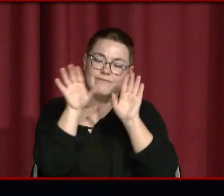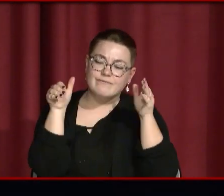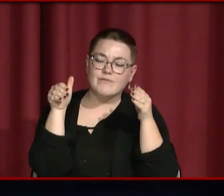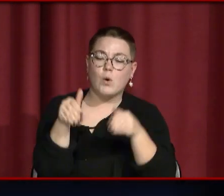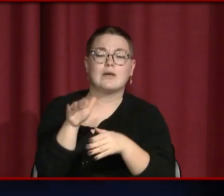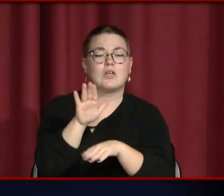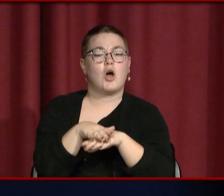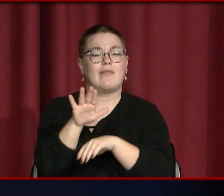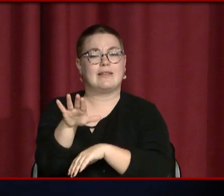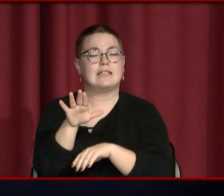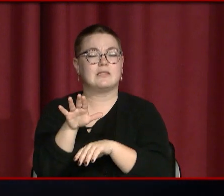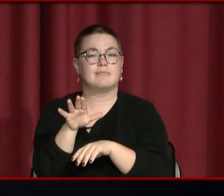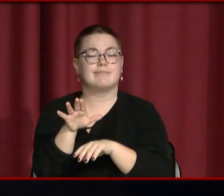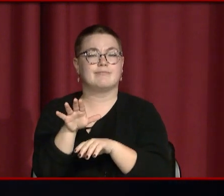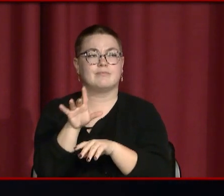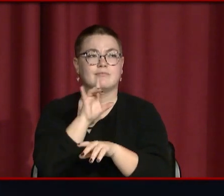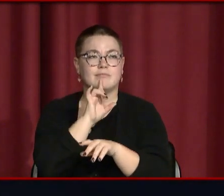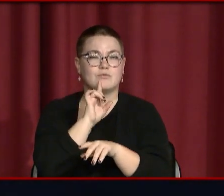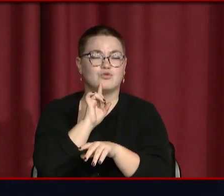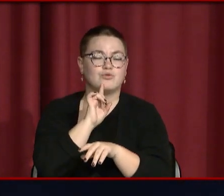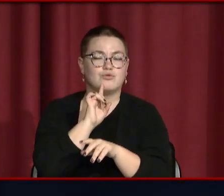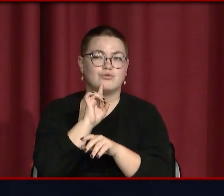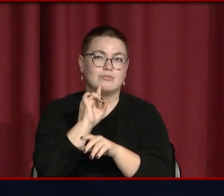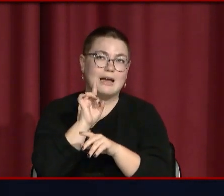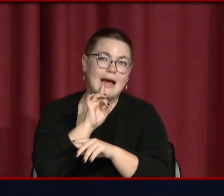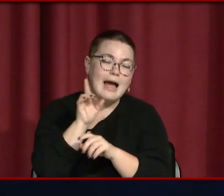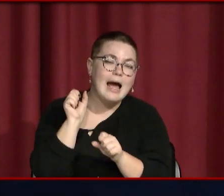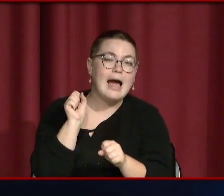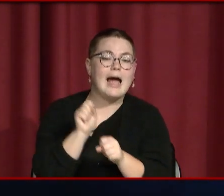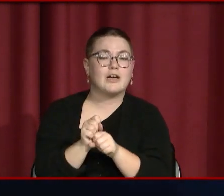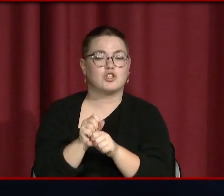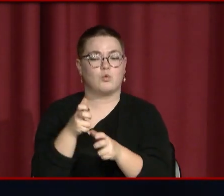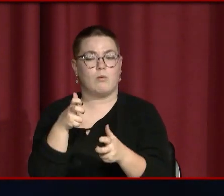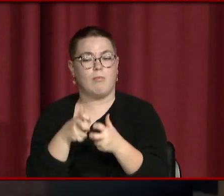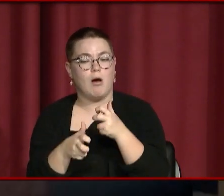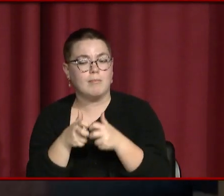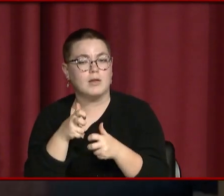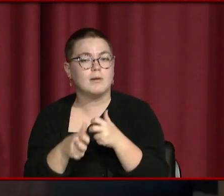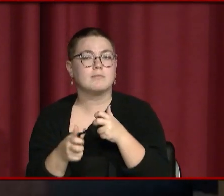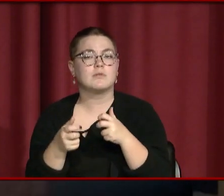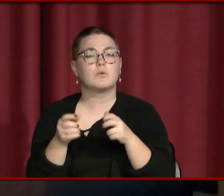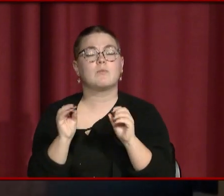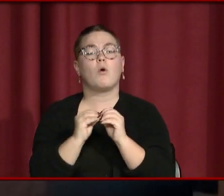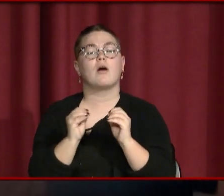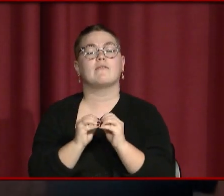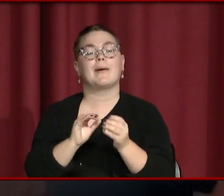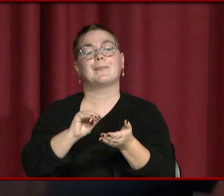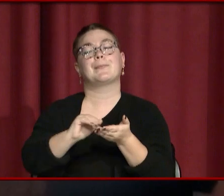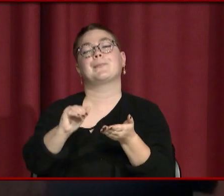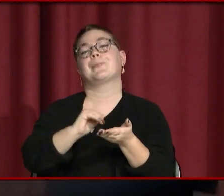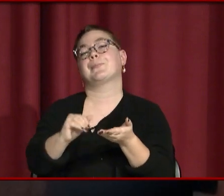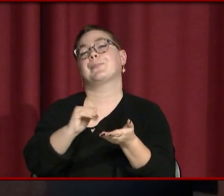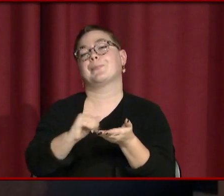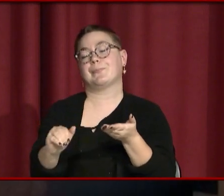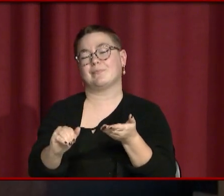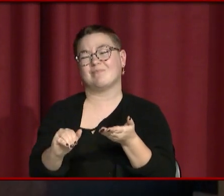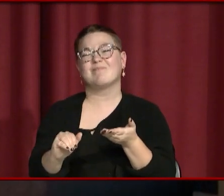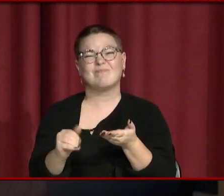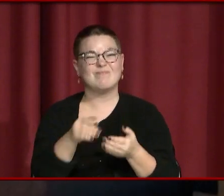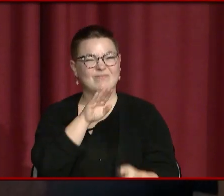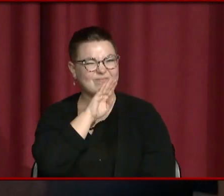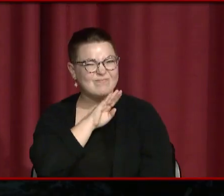changes attempted to address. Have I got that right? Yeah, absolutely. It's pretty frustrating.